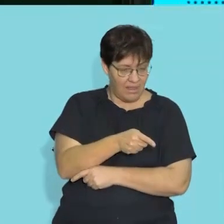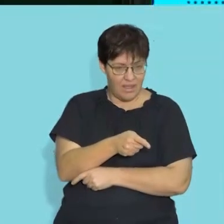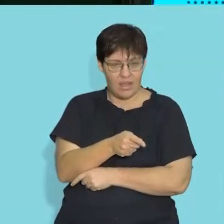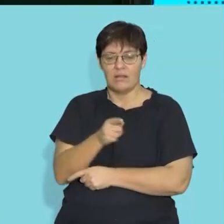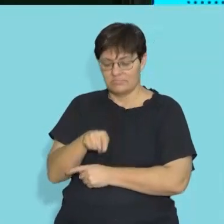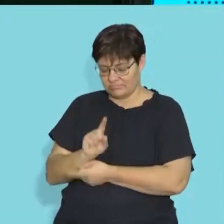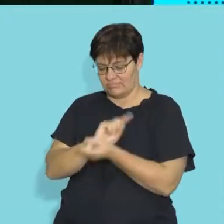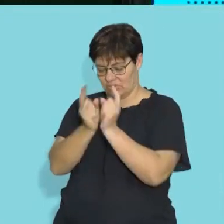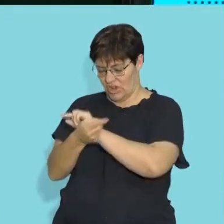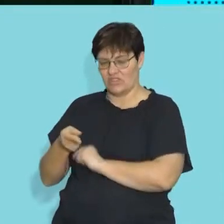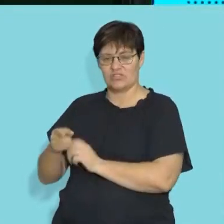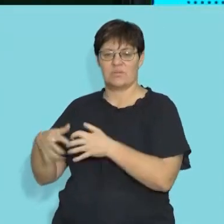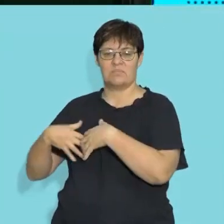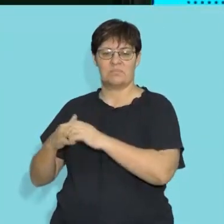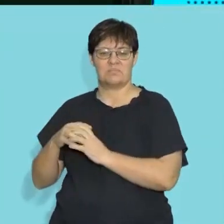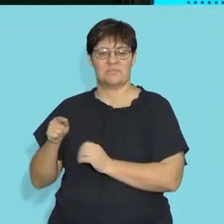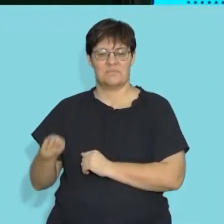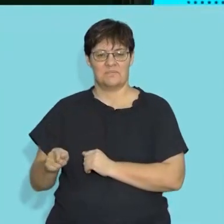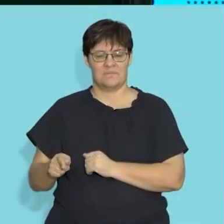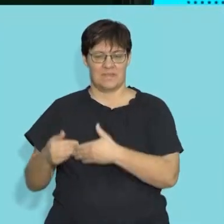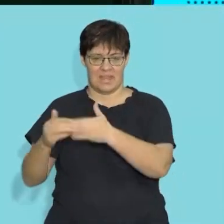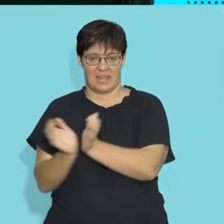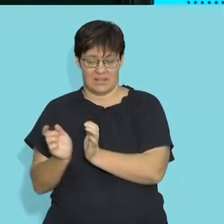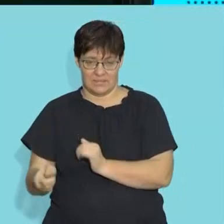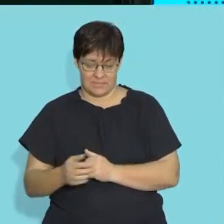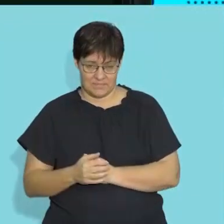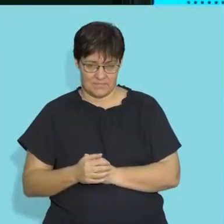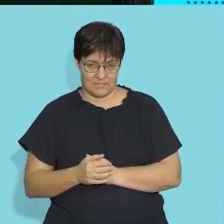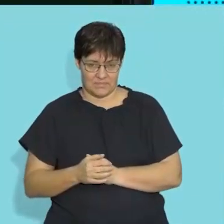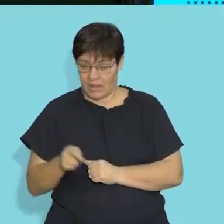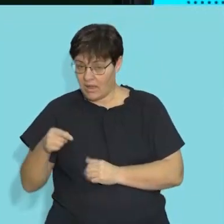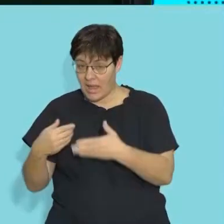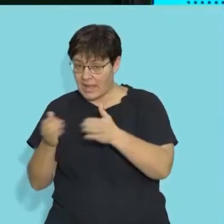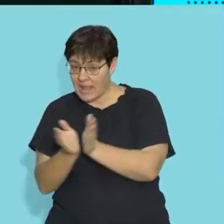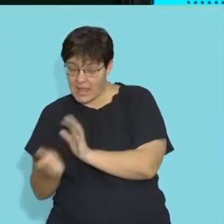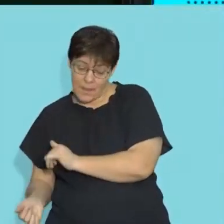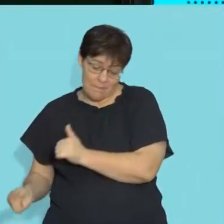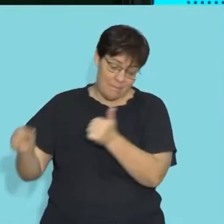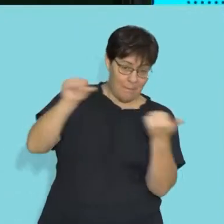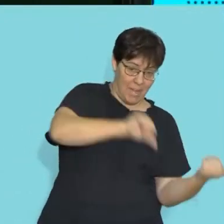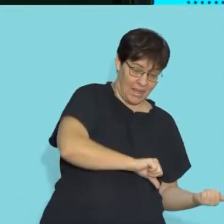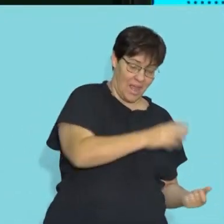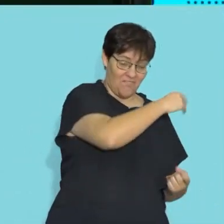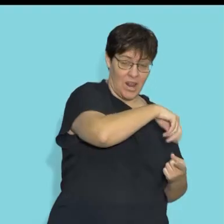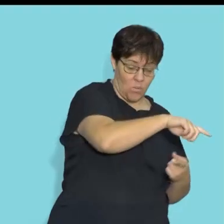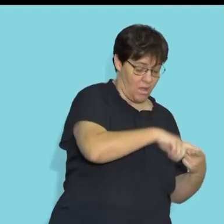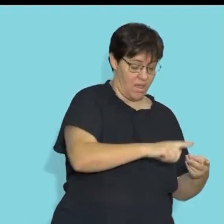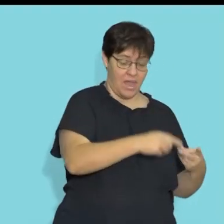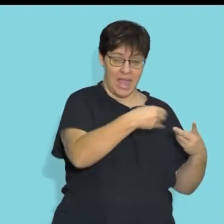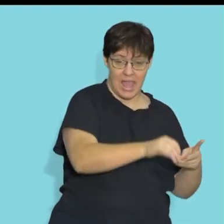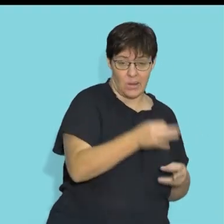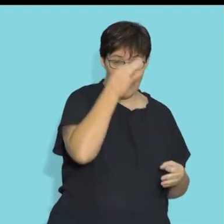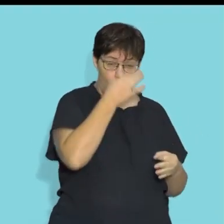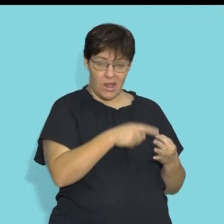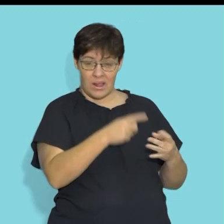has now formed into the product. Can we take that cake back to the flour and the eggs